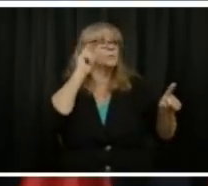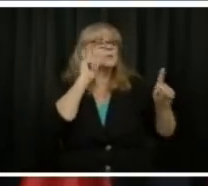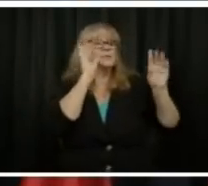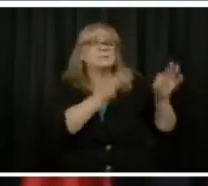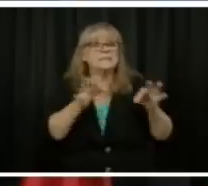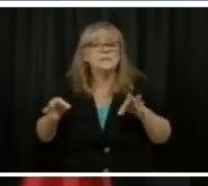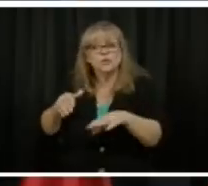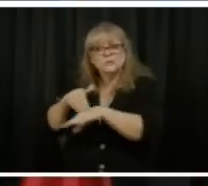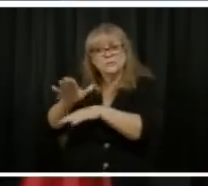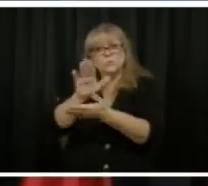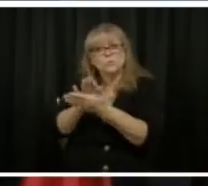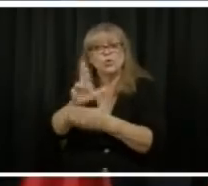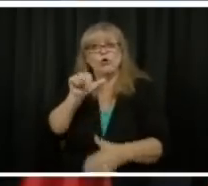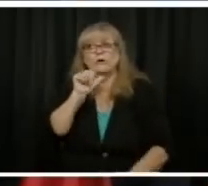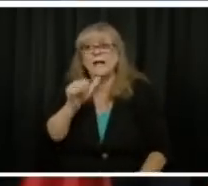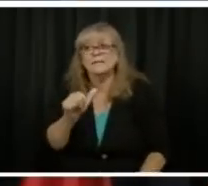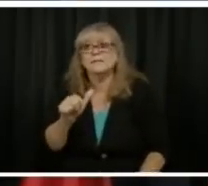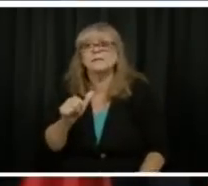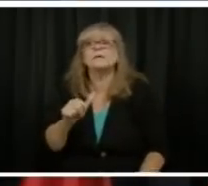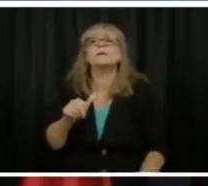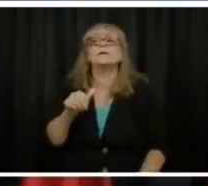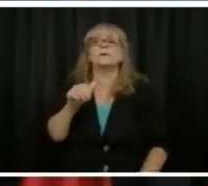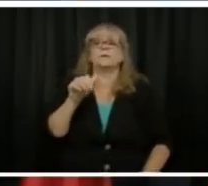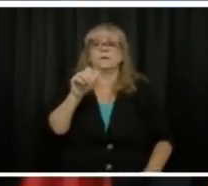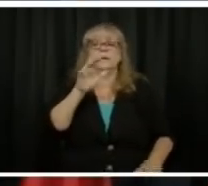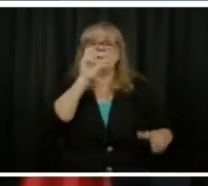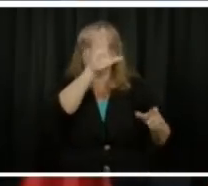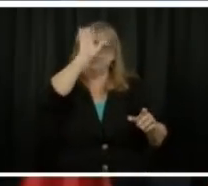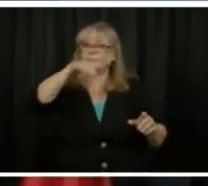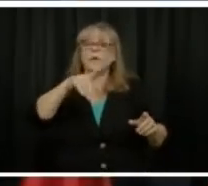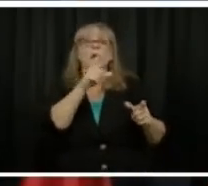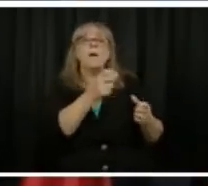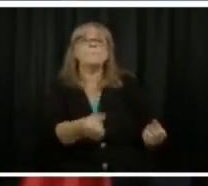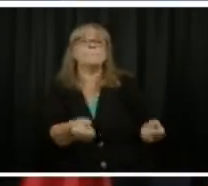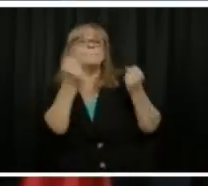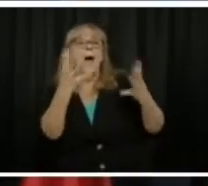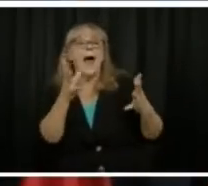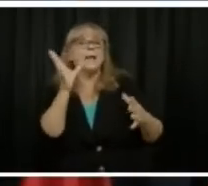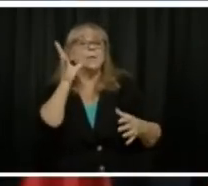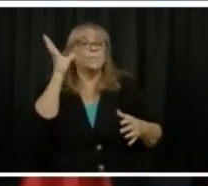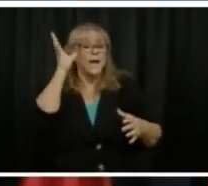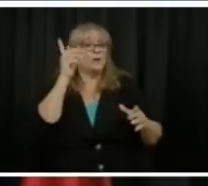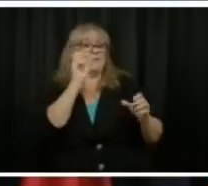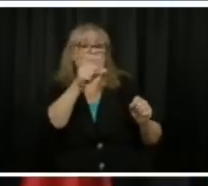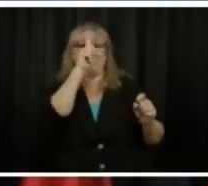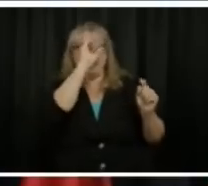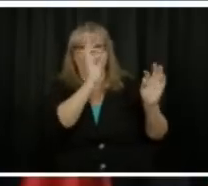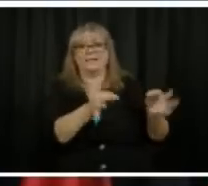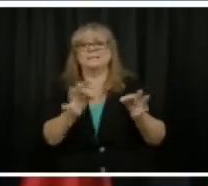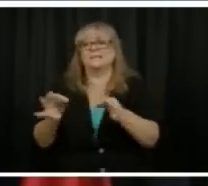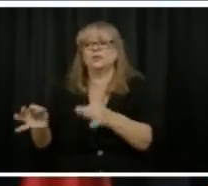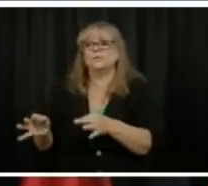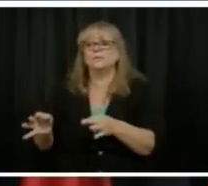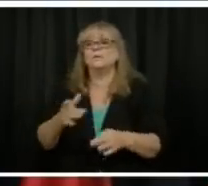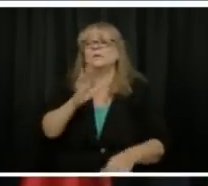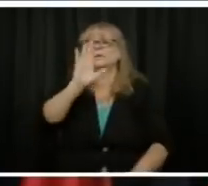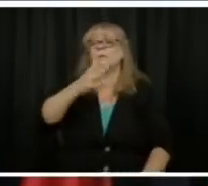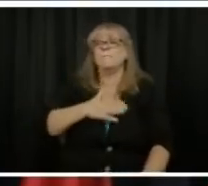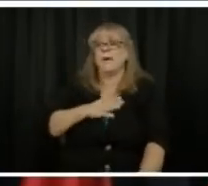that parents across our state are making. My daughter was in 2 or 3 summer camps this